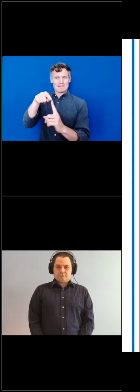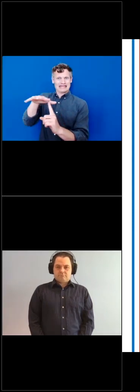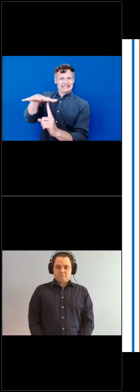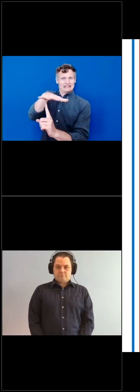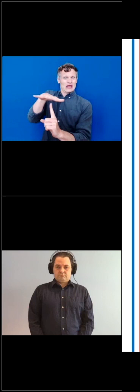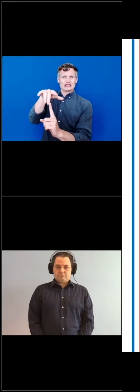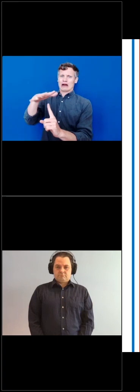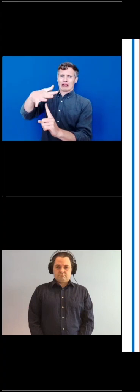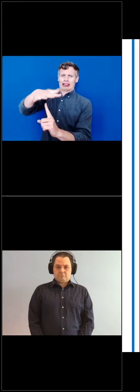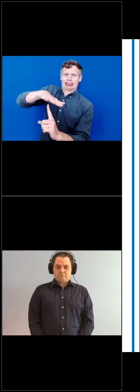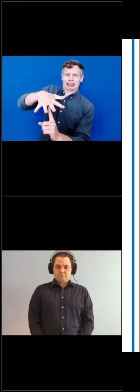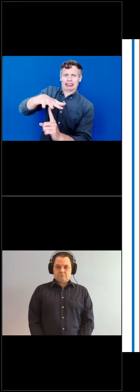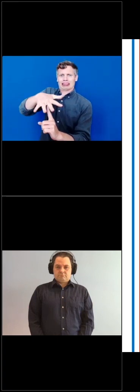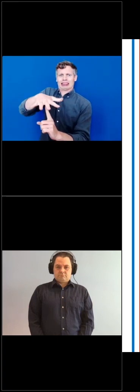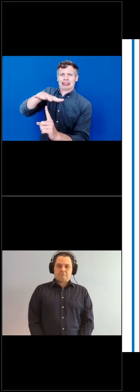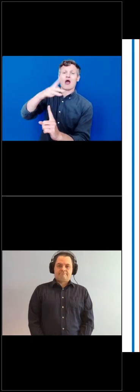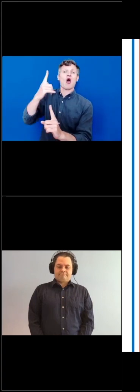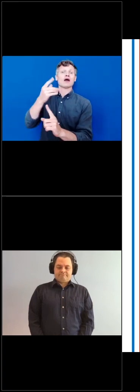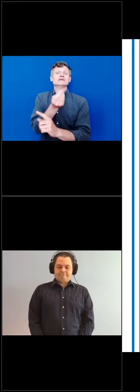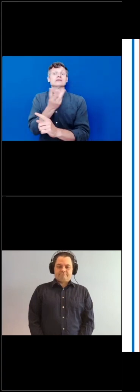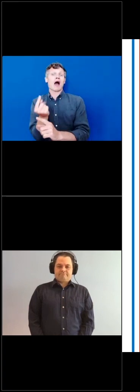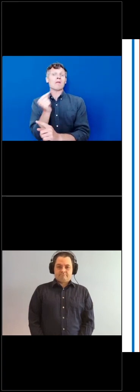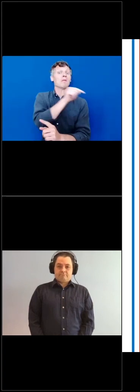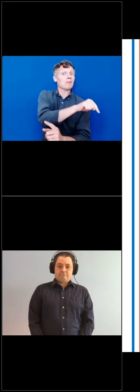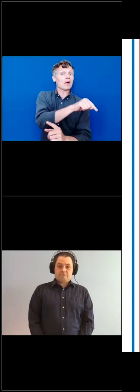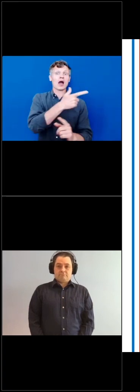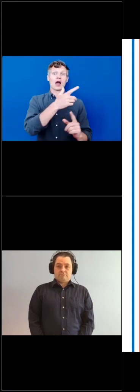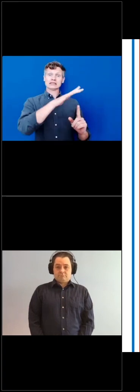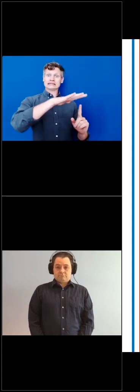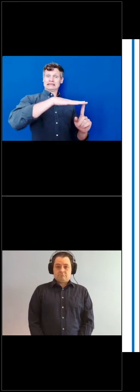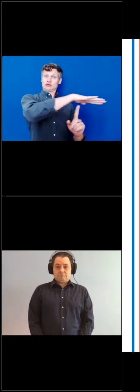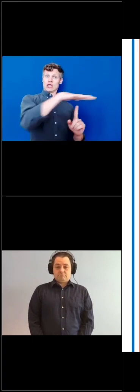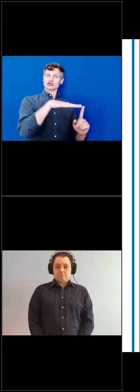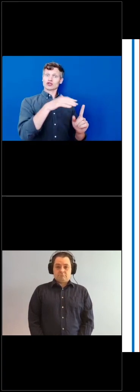contexts. So why is this important today?